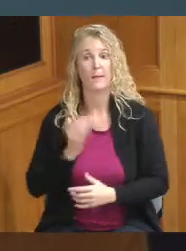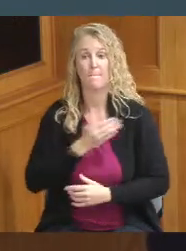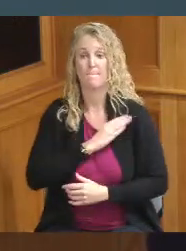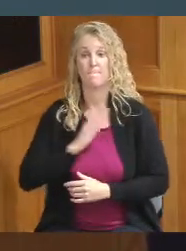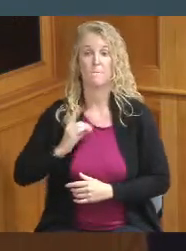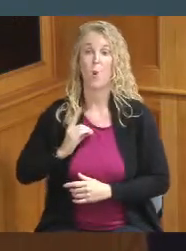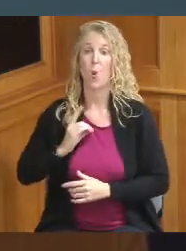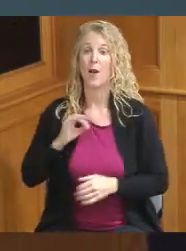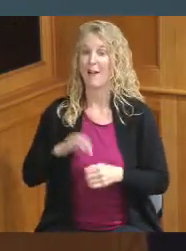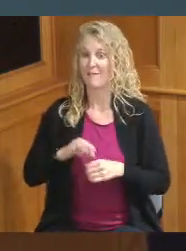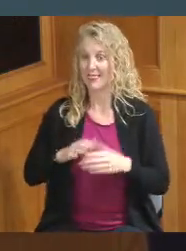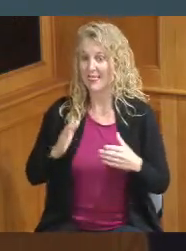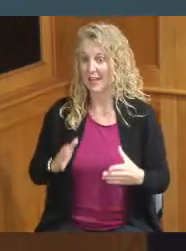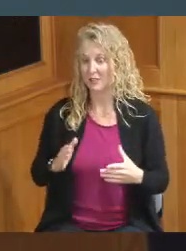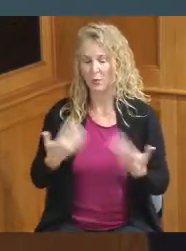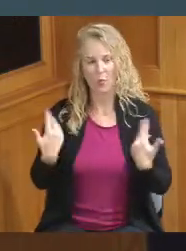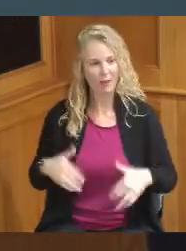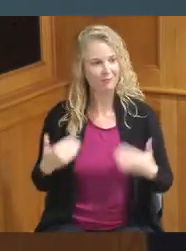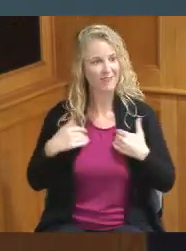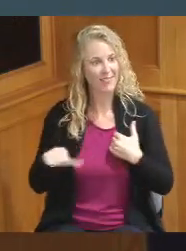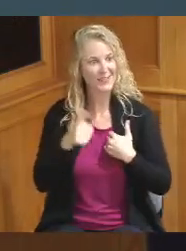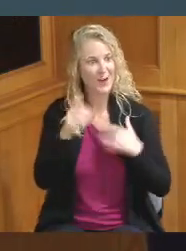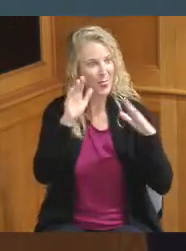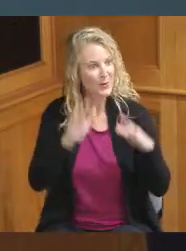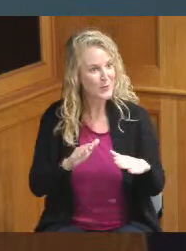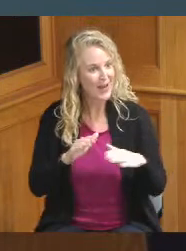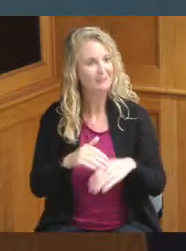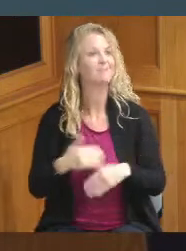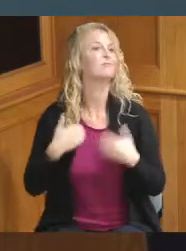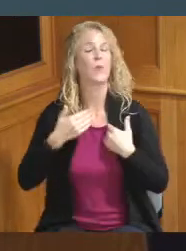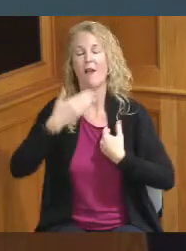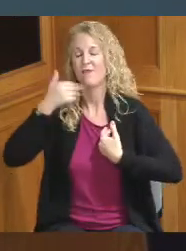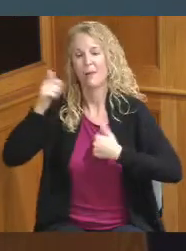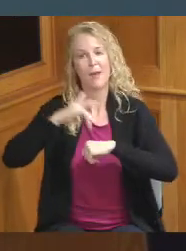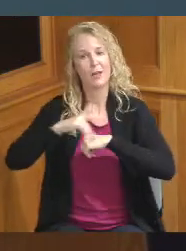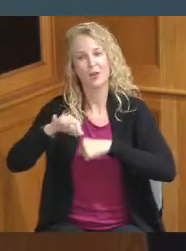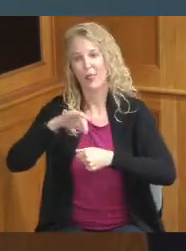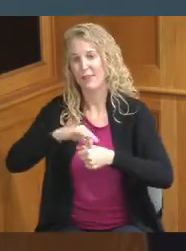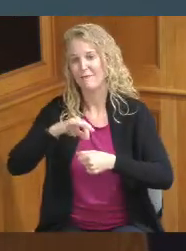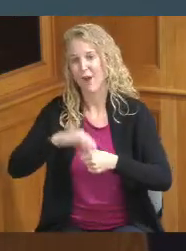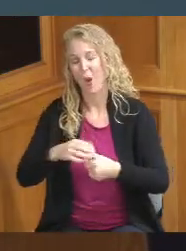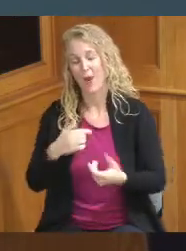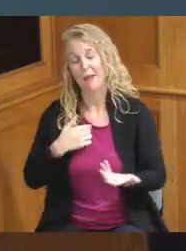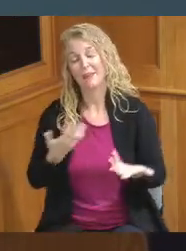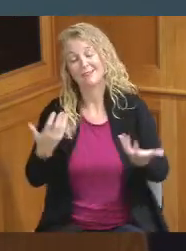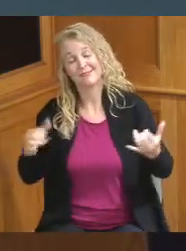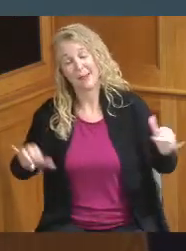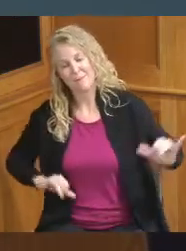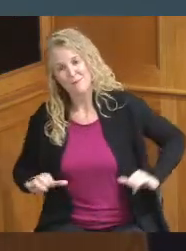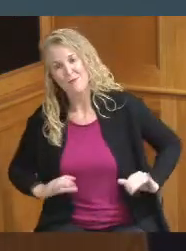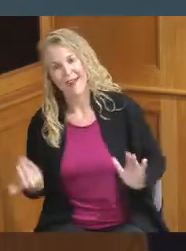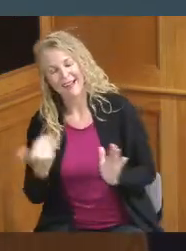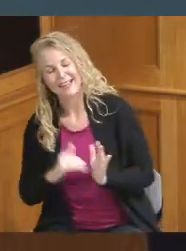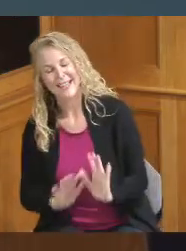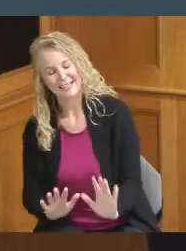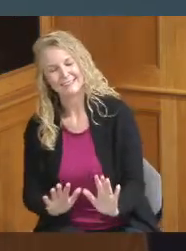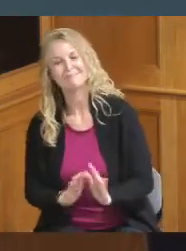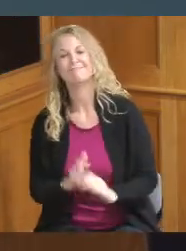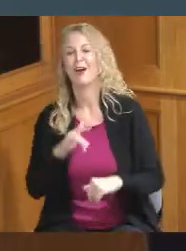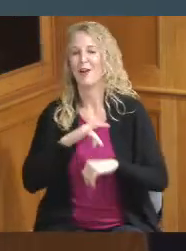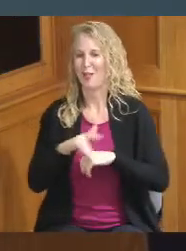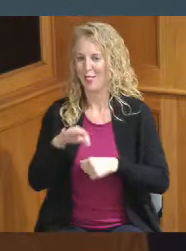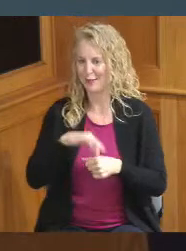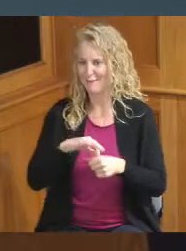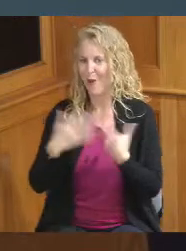Elections, another great thing we have here in Hamilton County, the best early vote center. I don't want to brag, but we do. Early voting